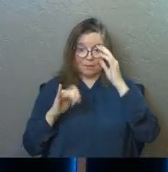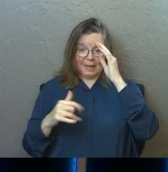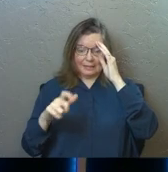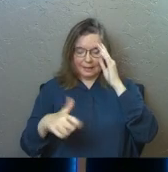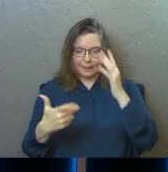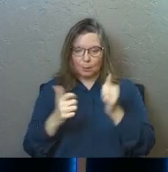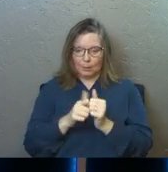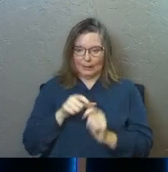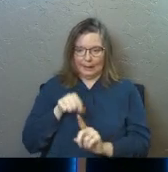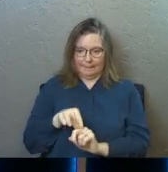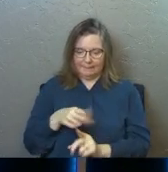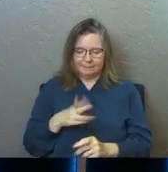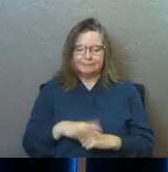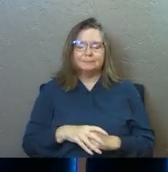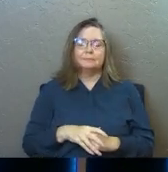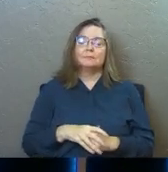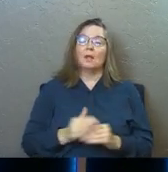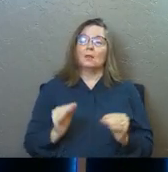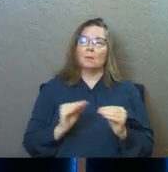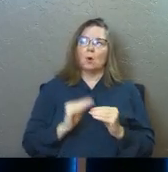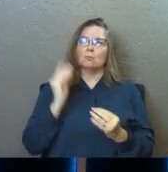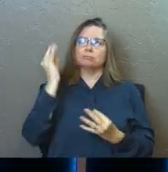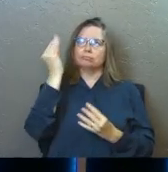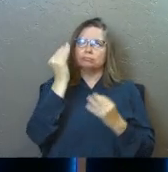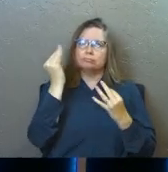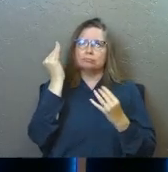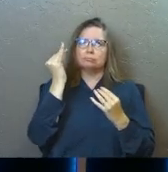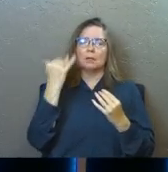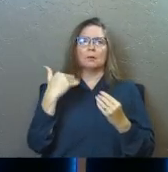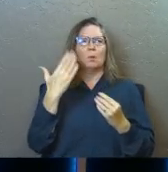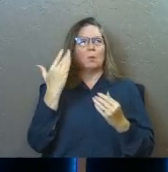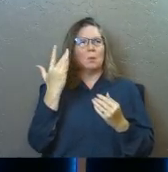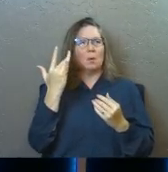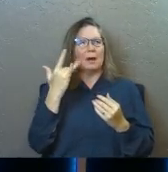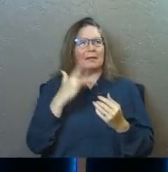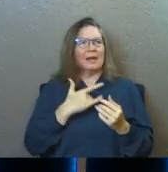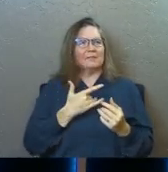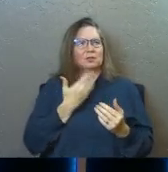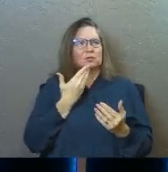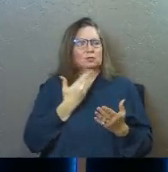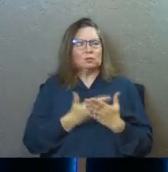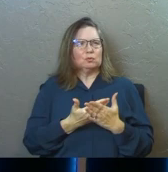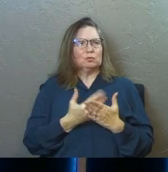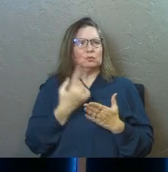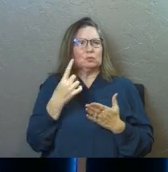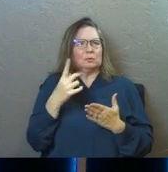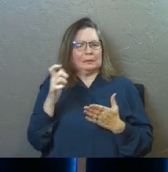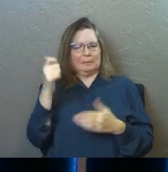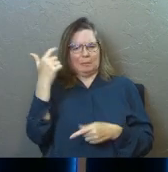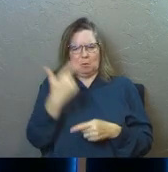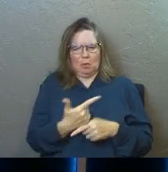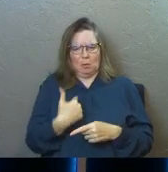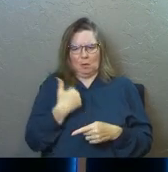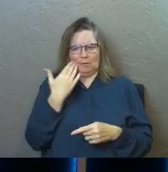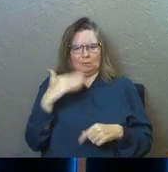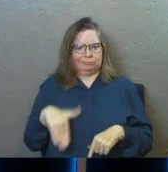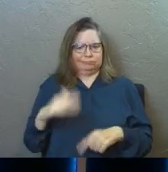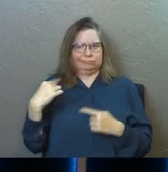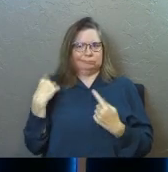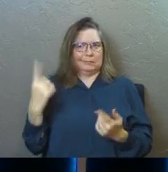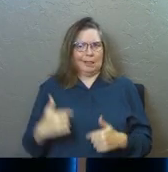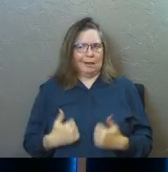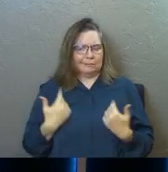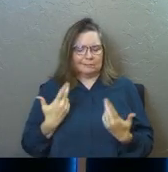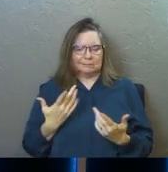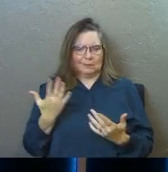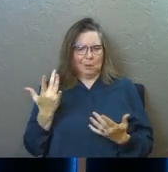that time with him. And so the more I thought on that, I started wondering like, why did that feel like such a big deal to me? He's my brother, you know, we've known each other our whole lives.